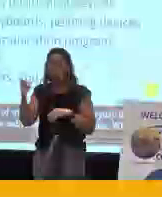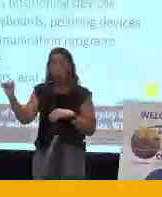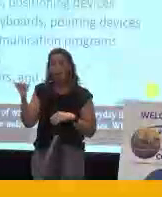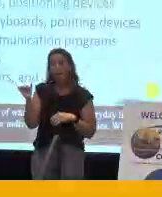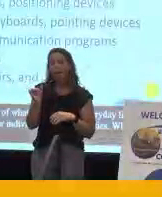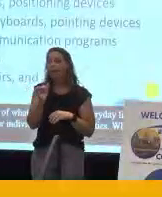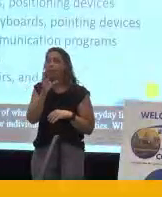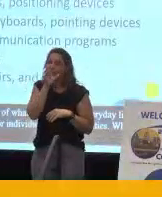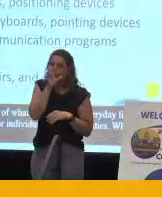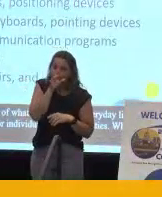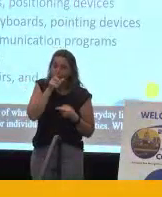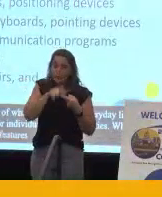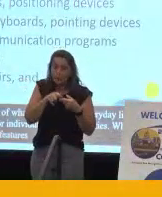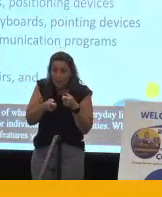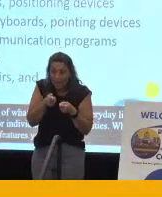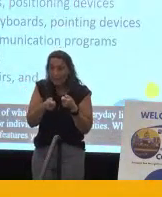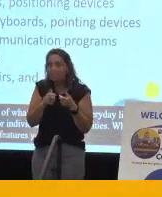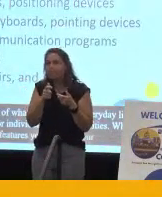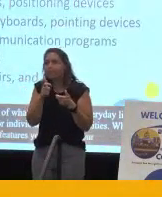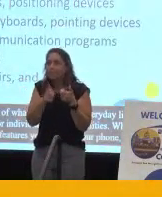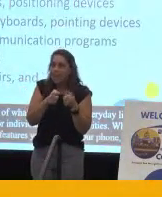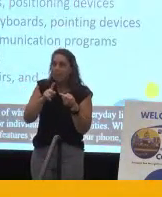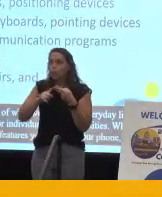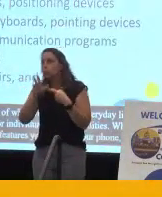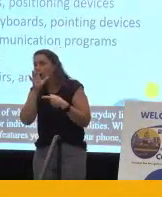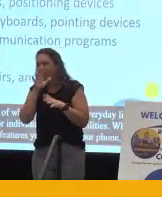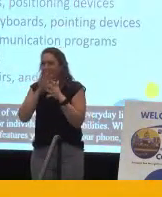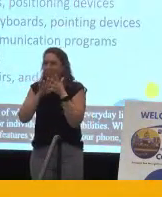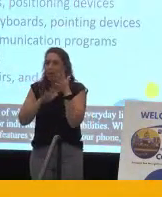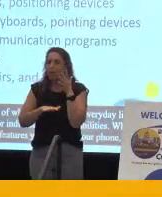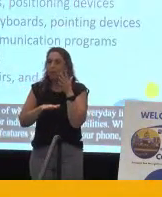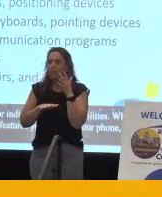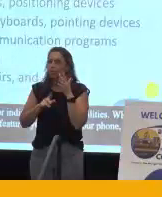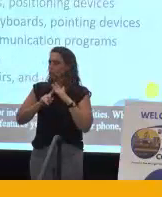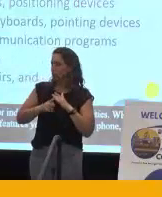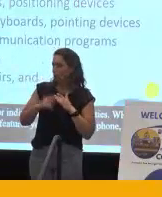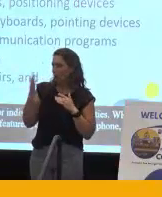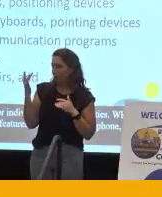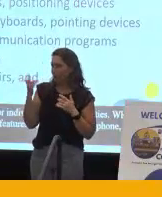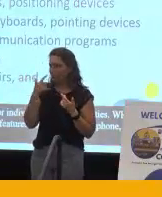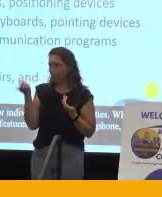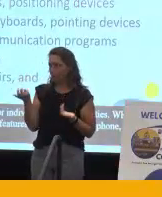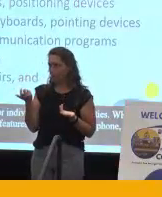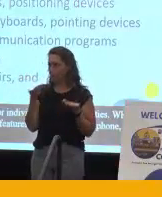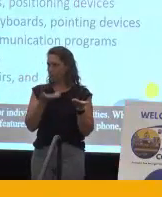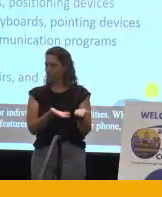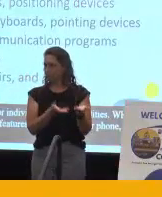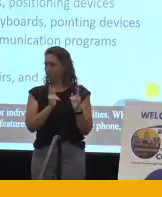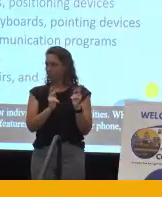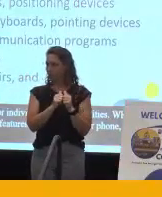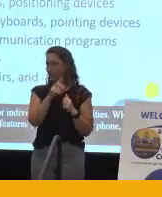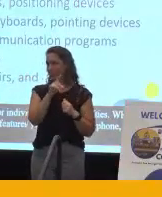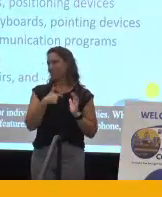voice over, voice to text, text to talk, all of those types of things started out as something that was being created for individuals